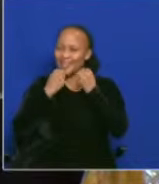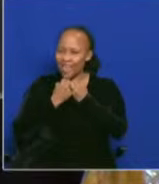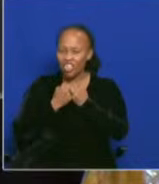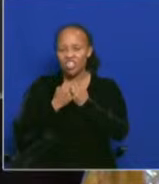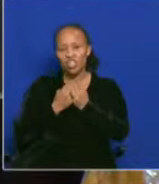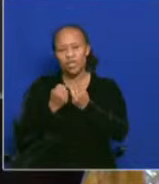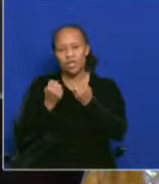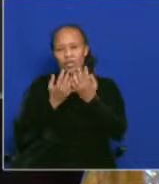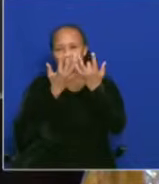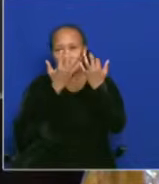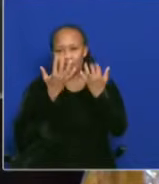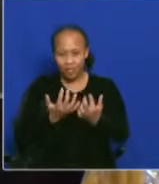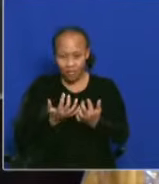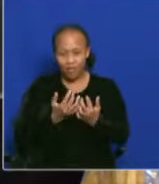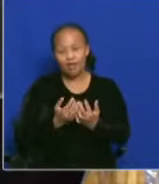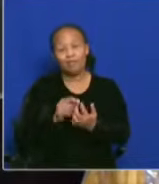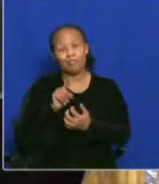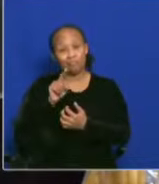Contract.